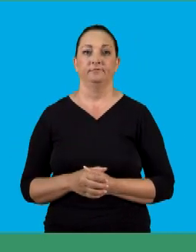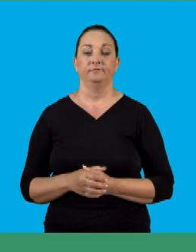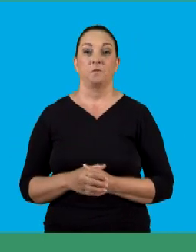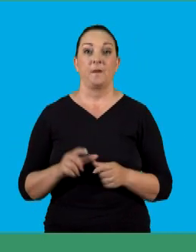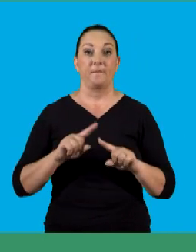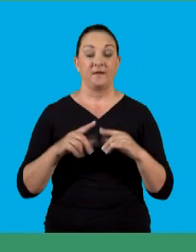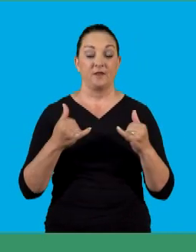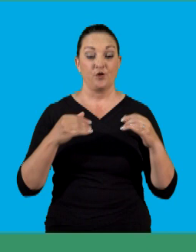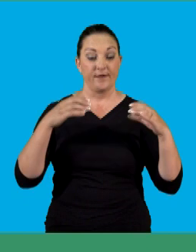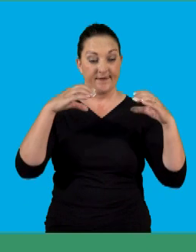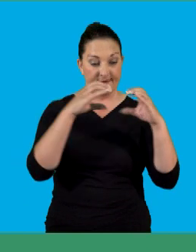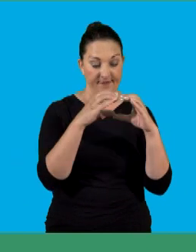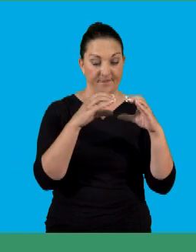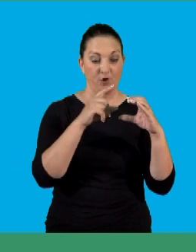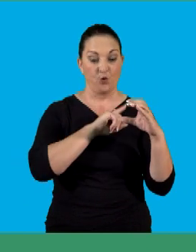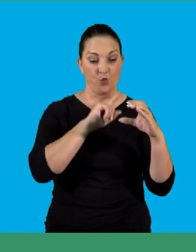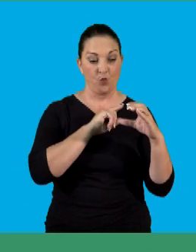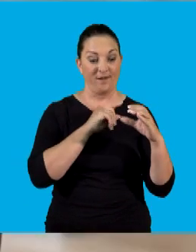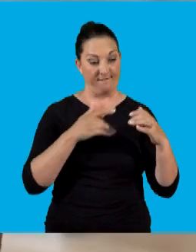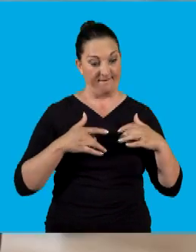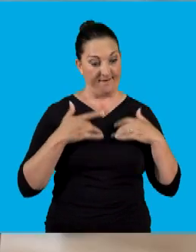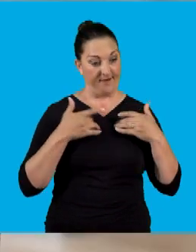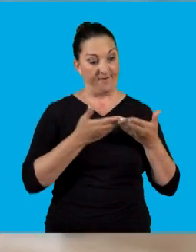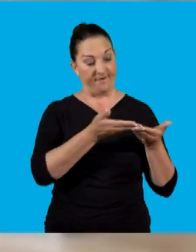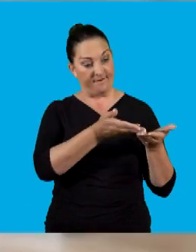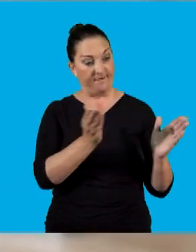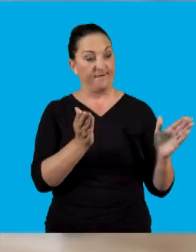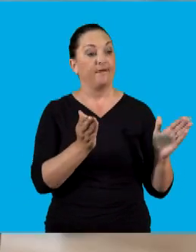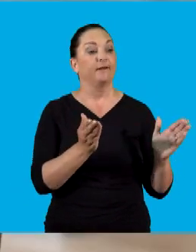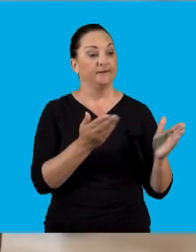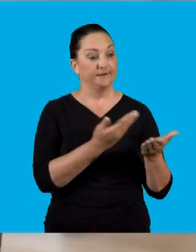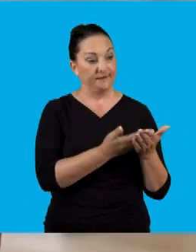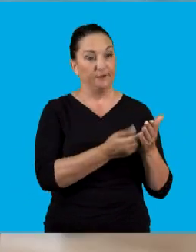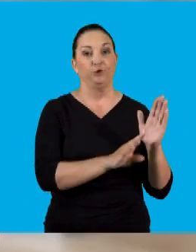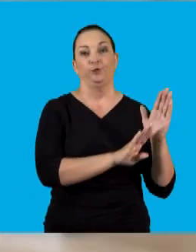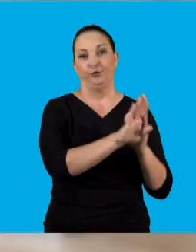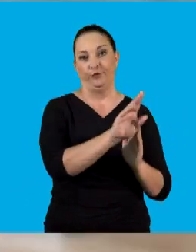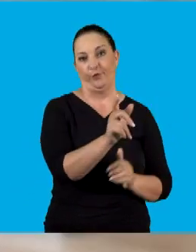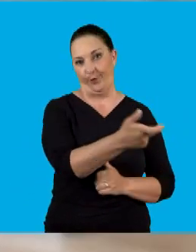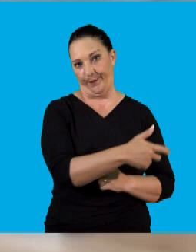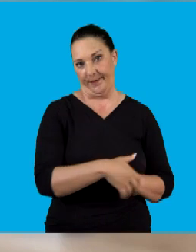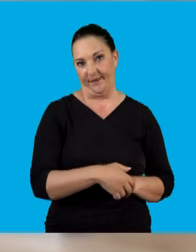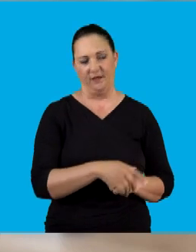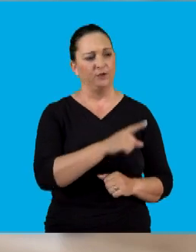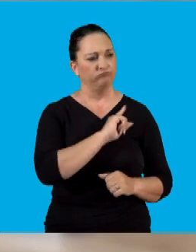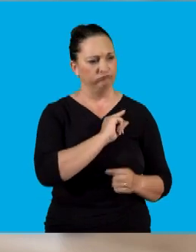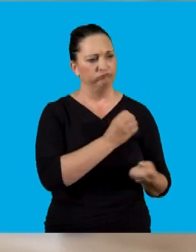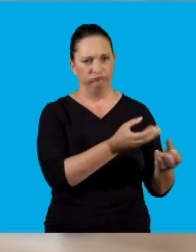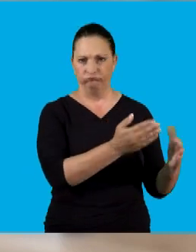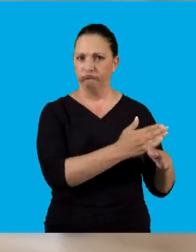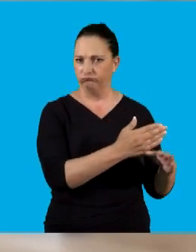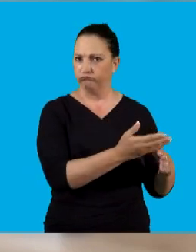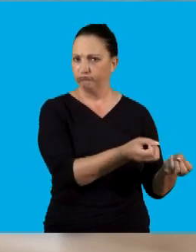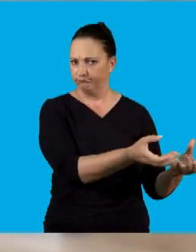managed by him, the main aim was to ensure that the general standard of living of all the people is being improved because he also offers